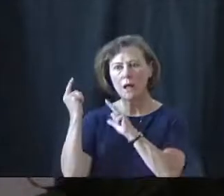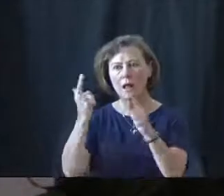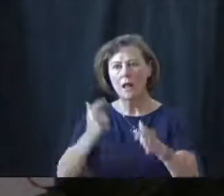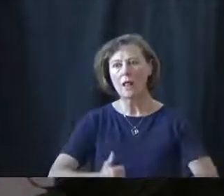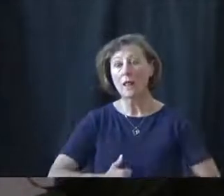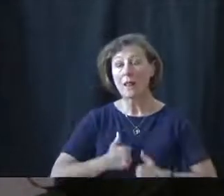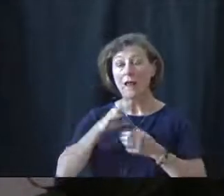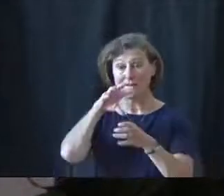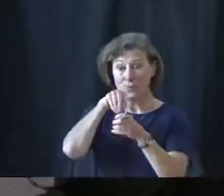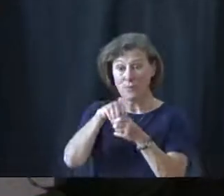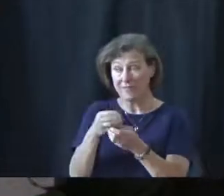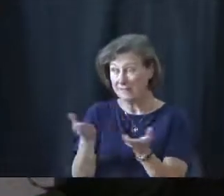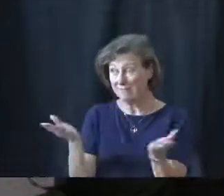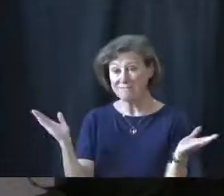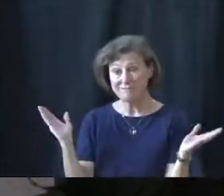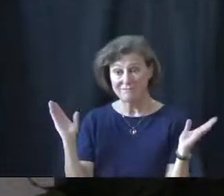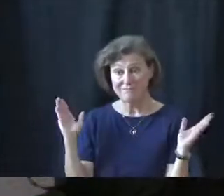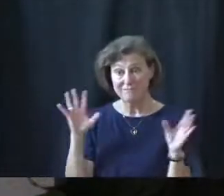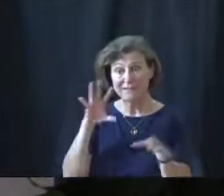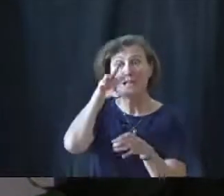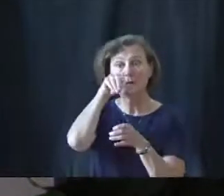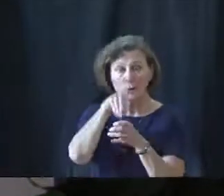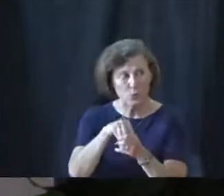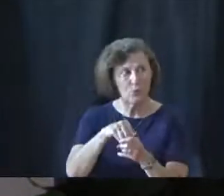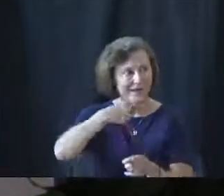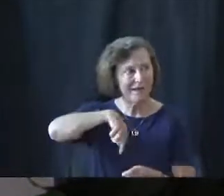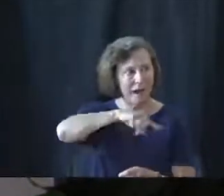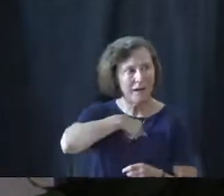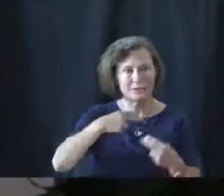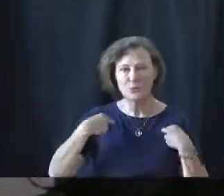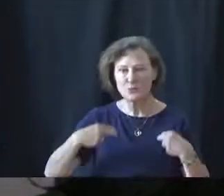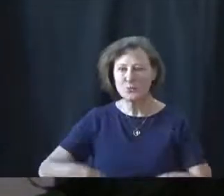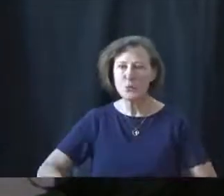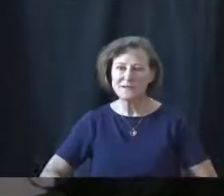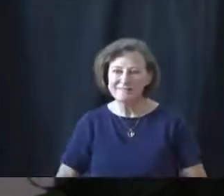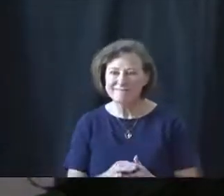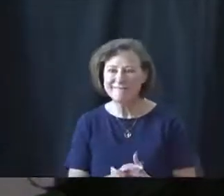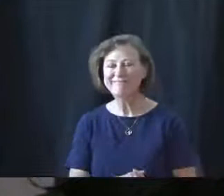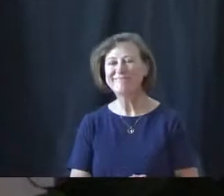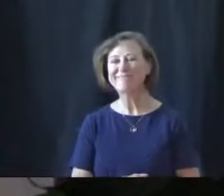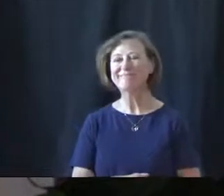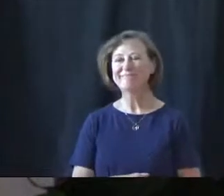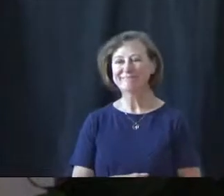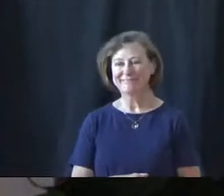it, including us humans.